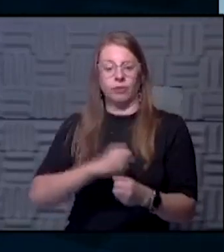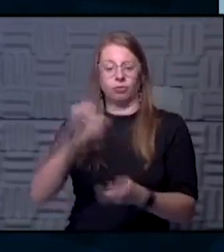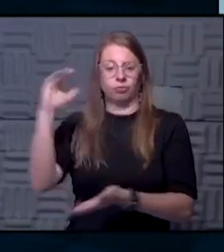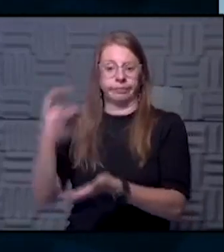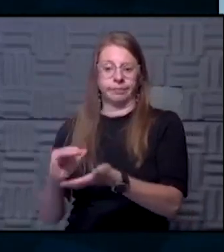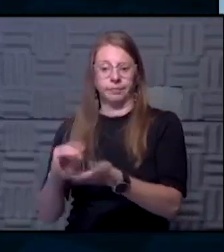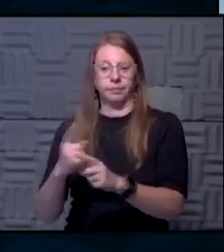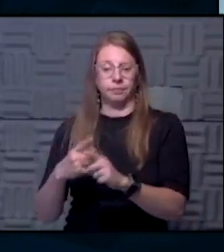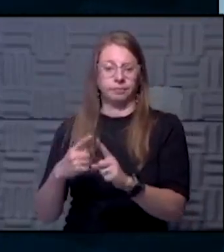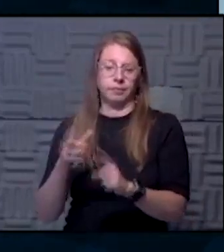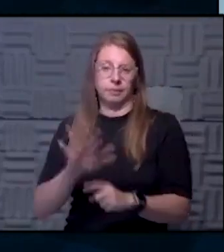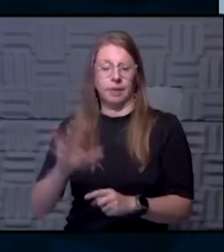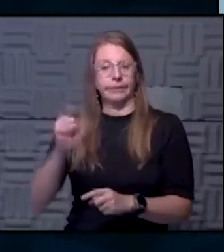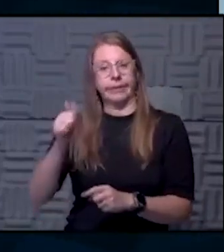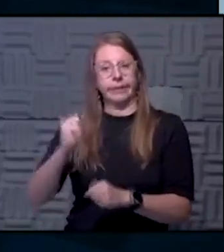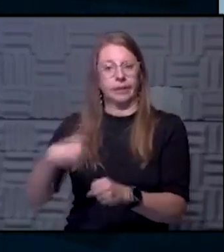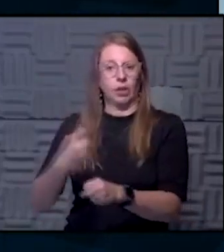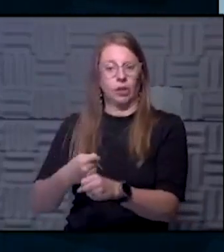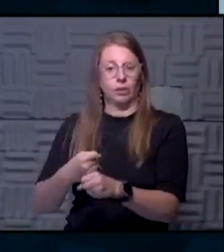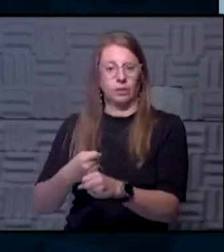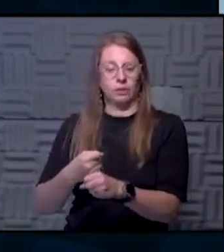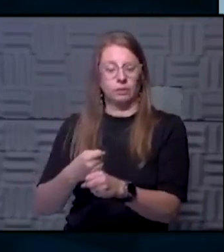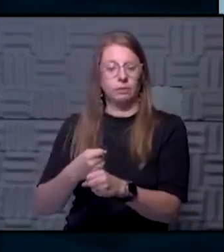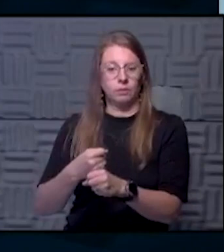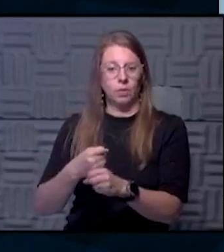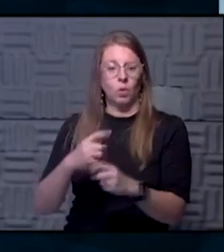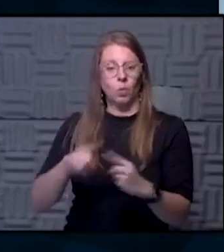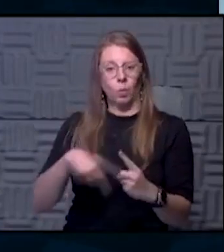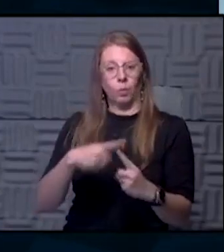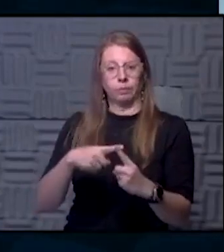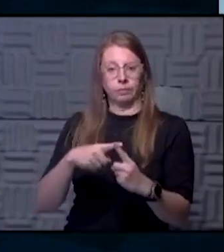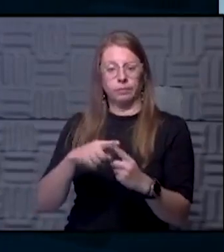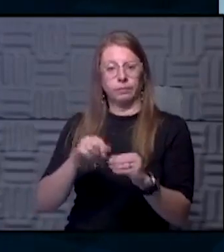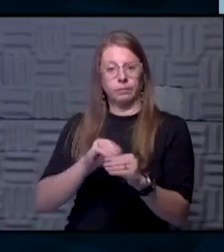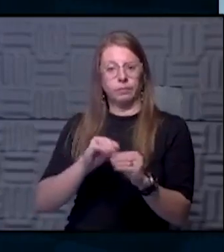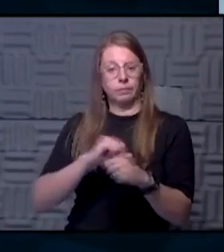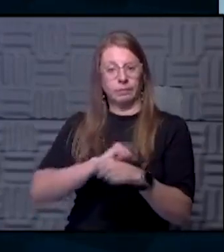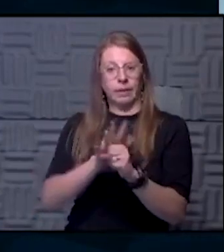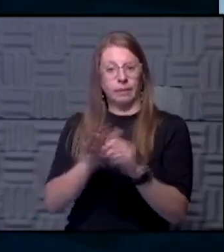when the pandemic initially hit?